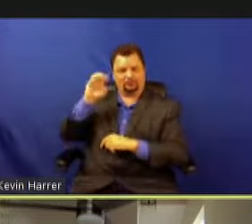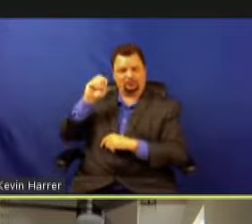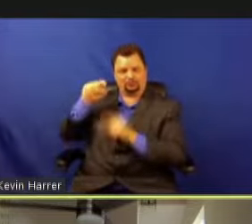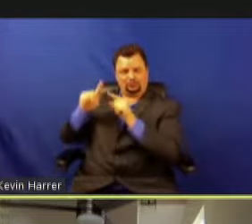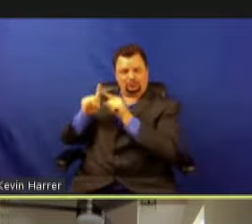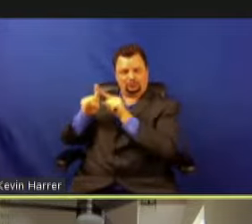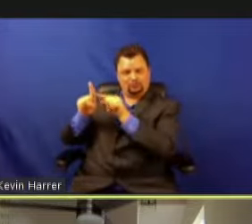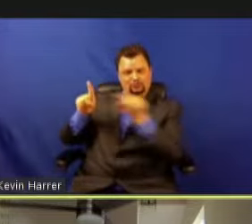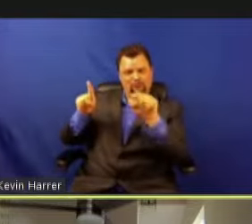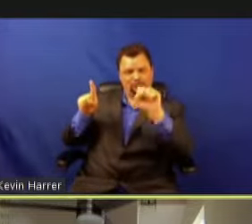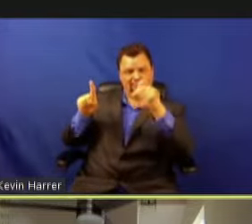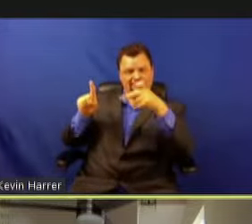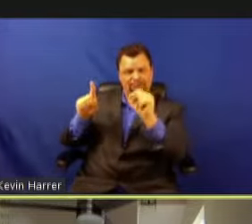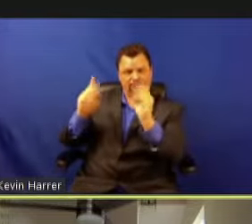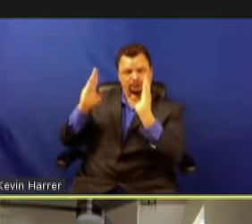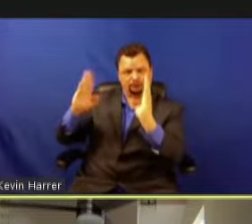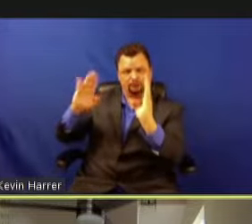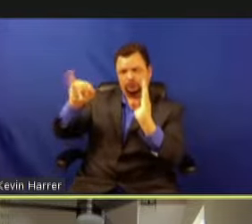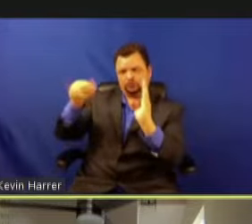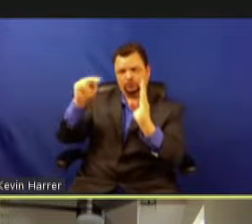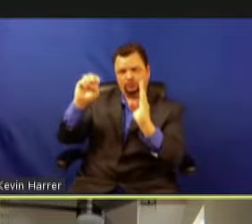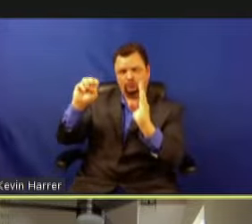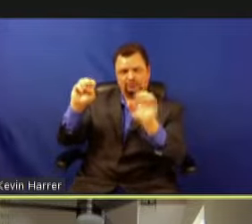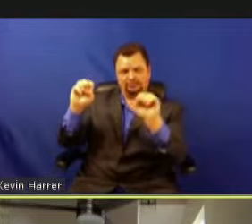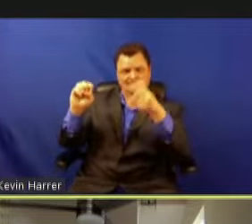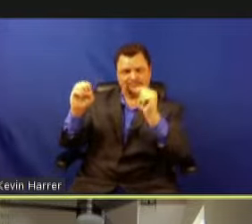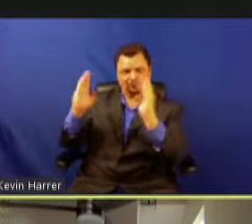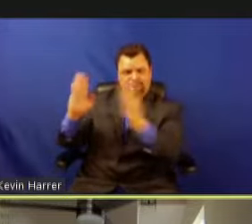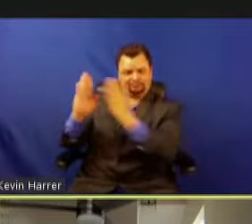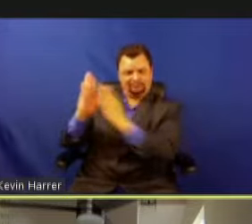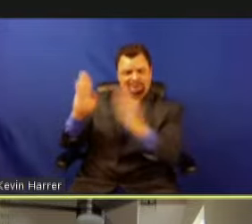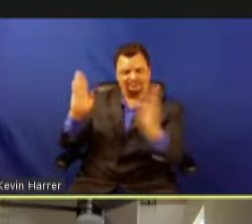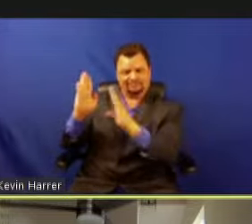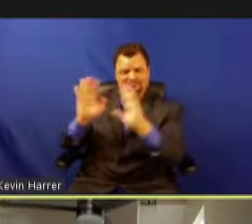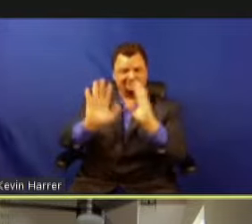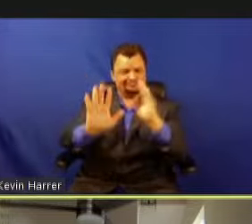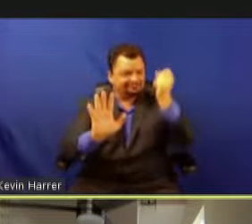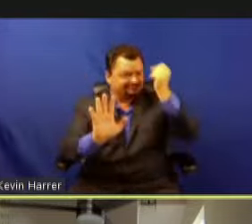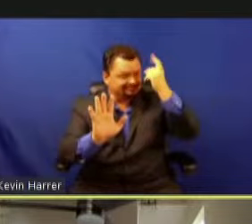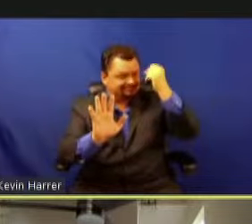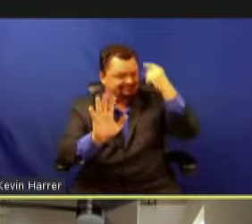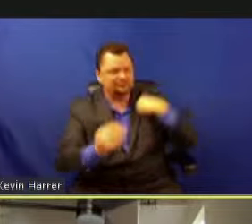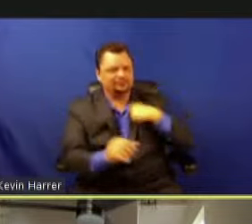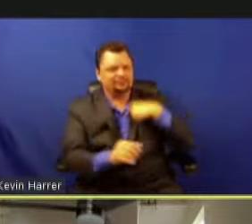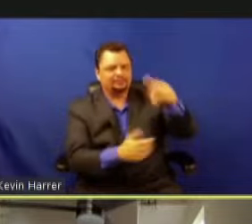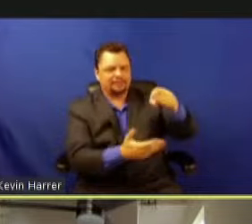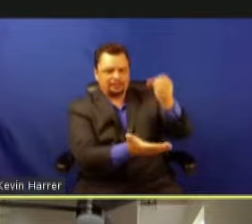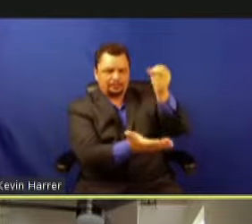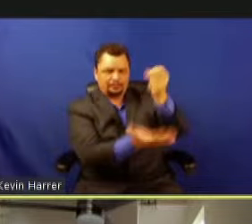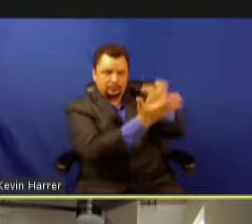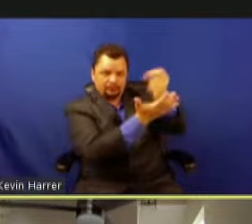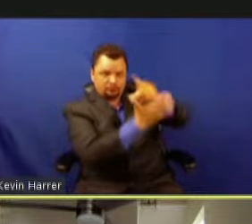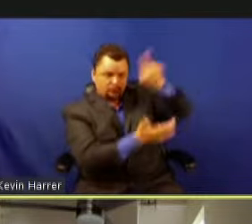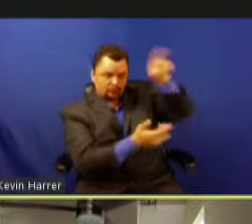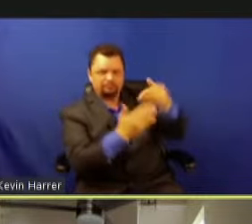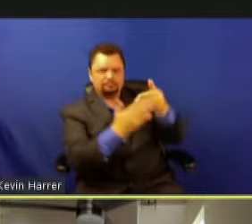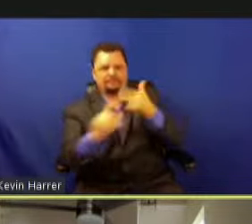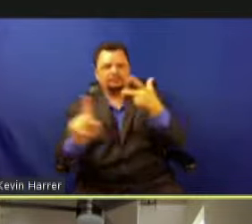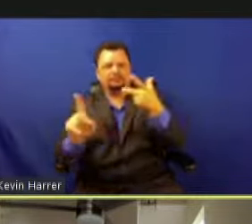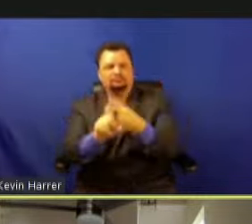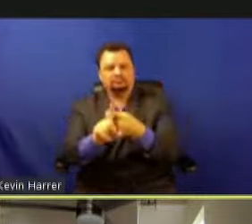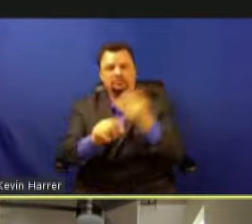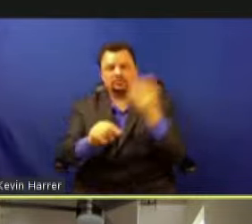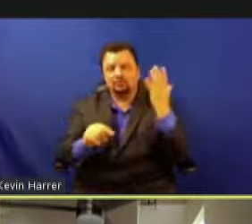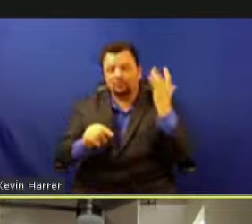anticipating we need that approval for the booster before they could actually come get that shot, assuming that they're not immunocompromised. How would those numbers